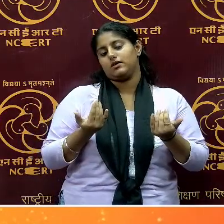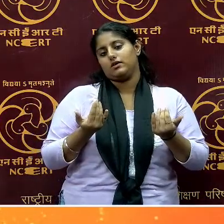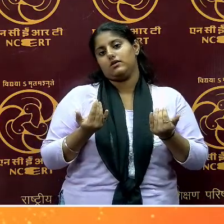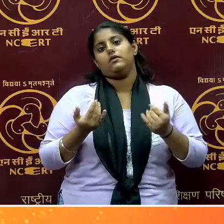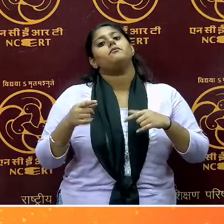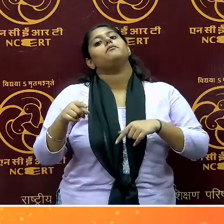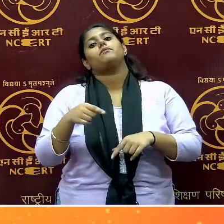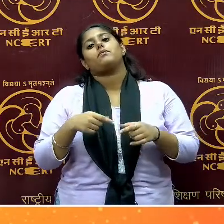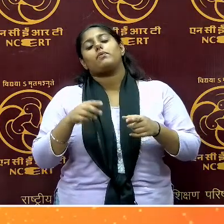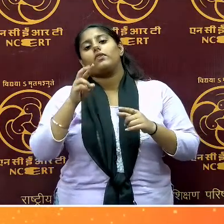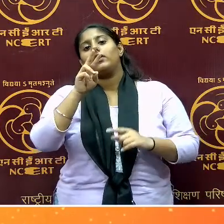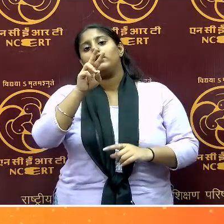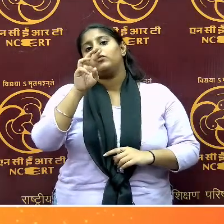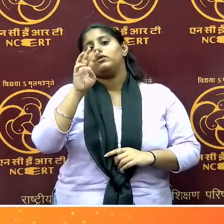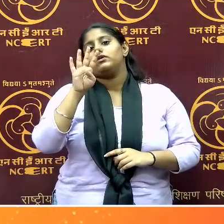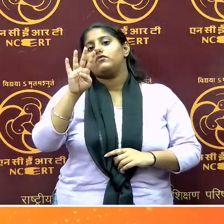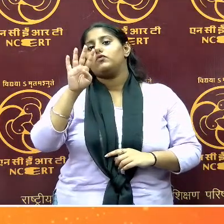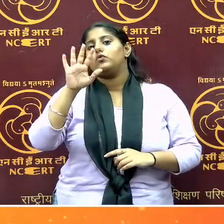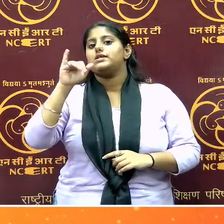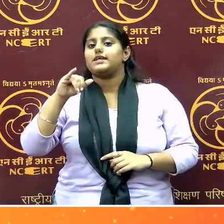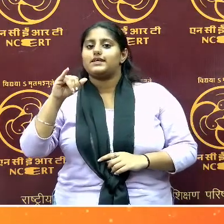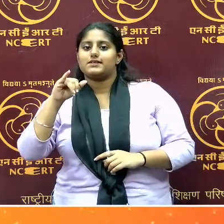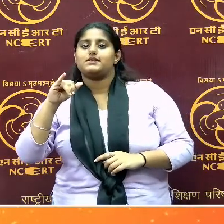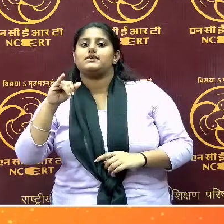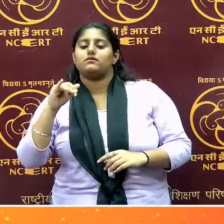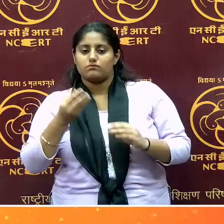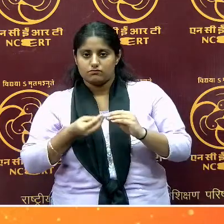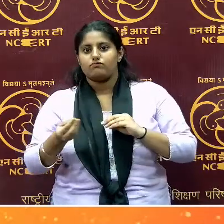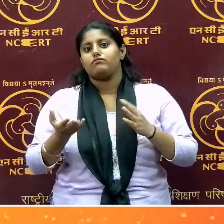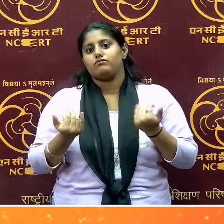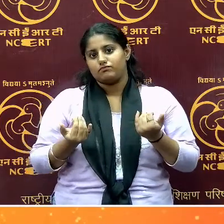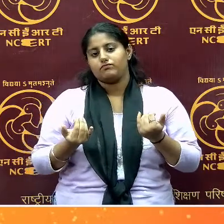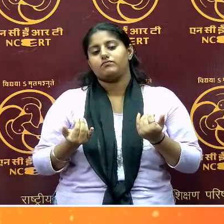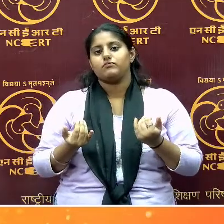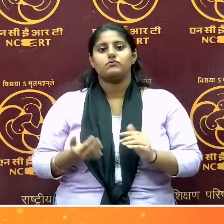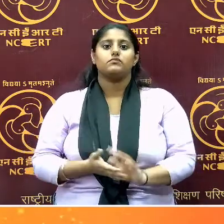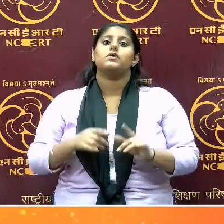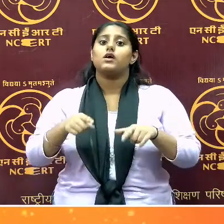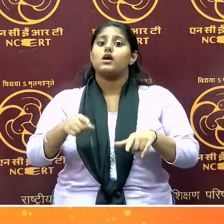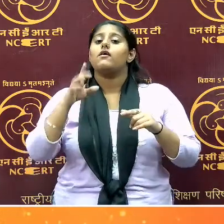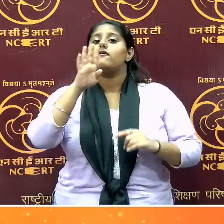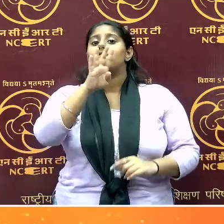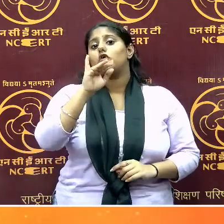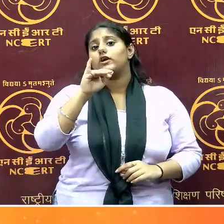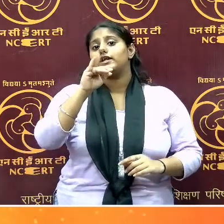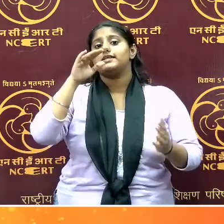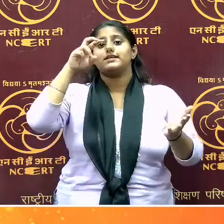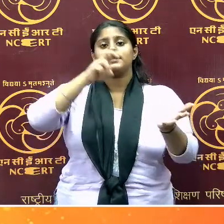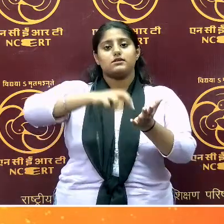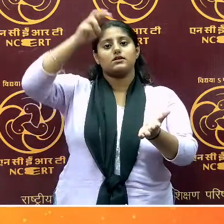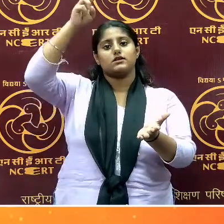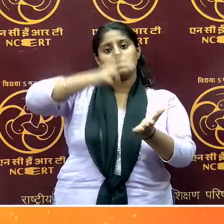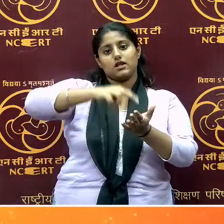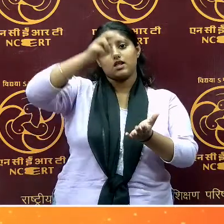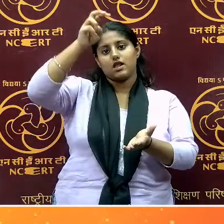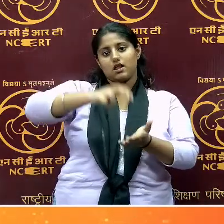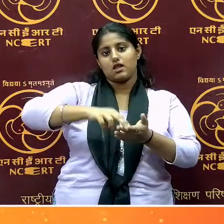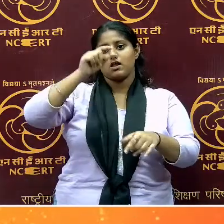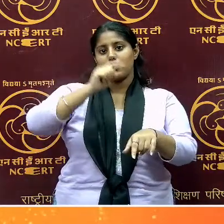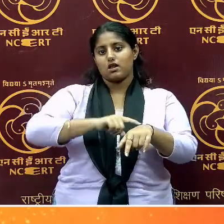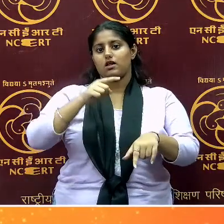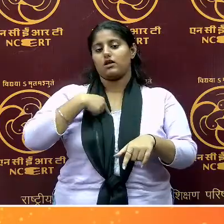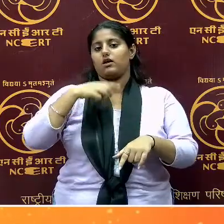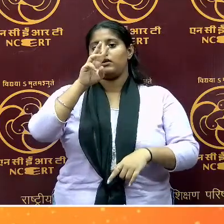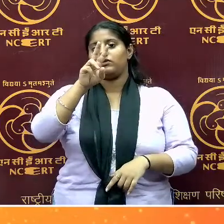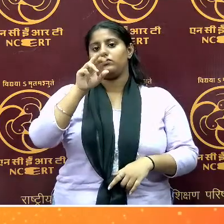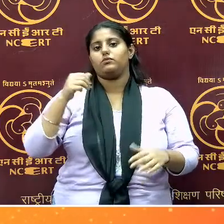of 2346. Okay. And it will need 46 jumps to reach